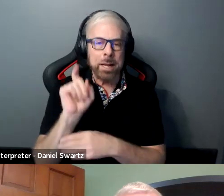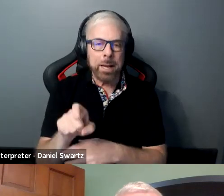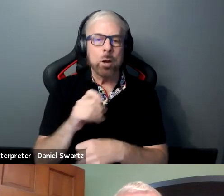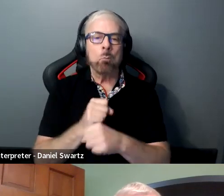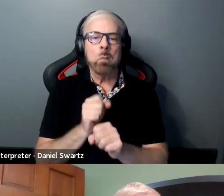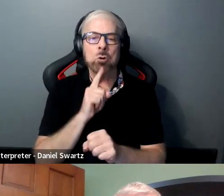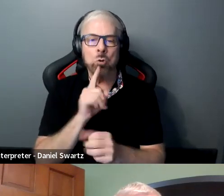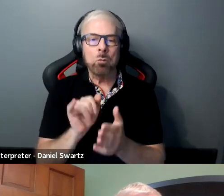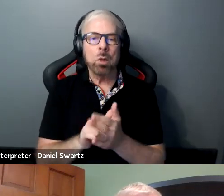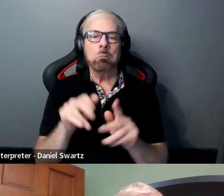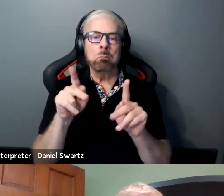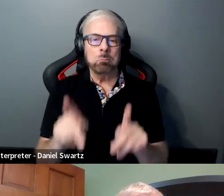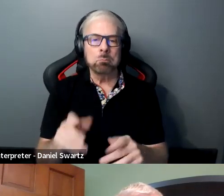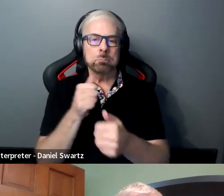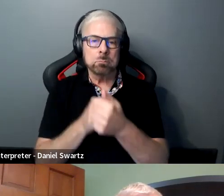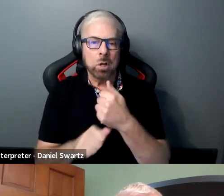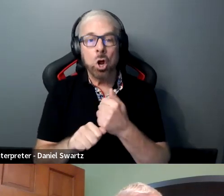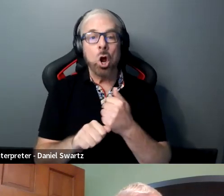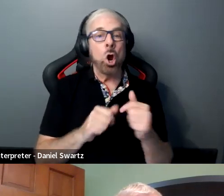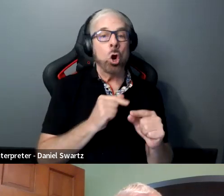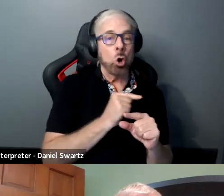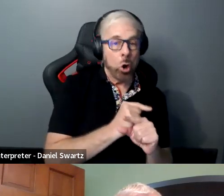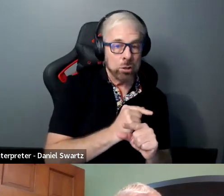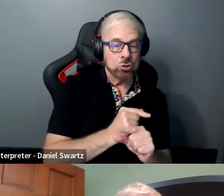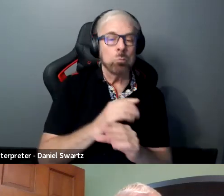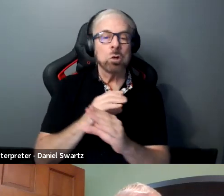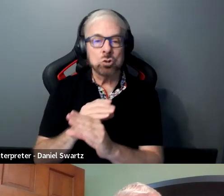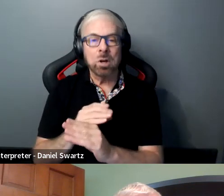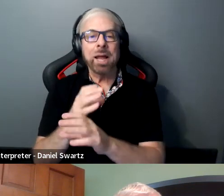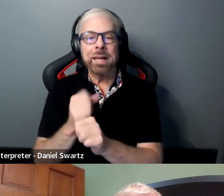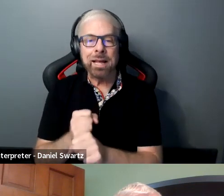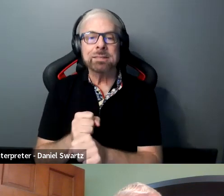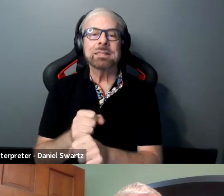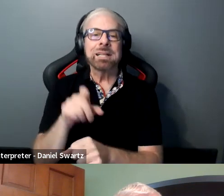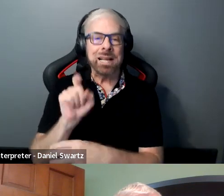that the person under guardianship or conservatorship receives needed care